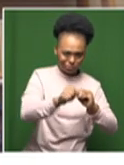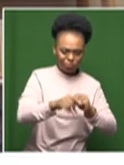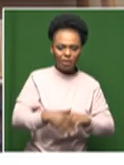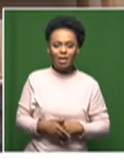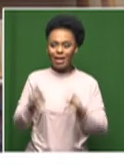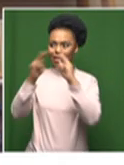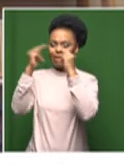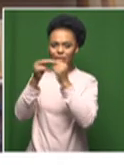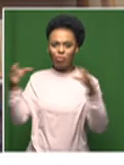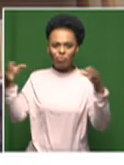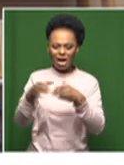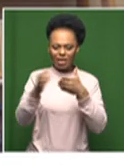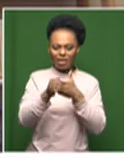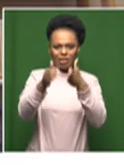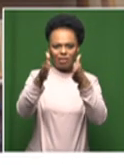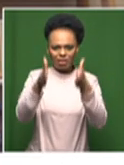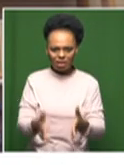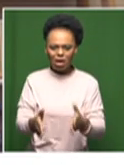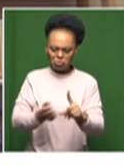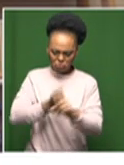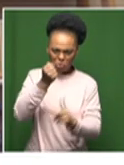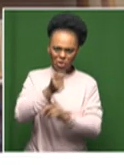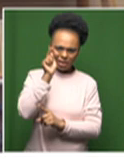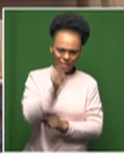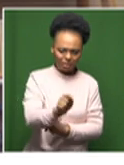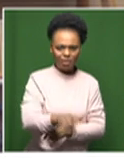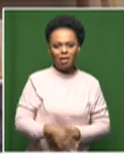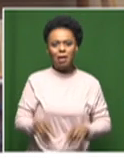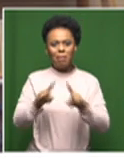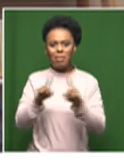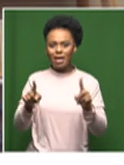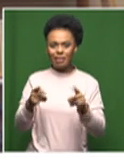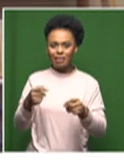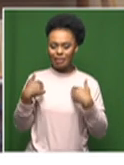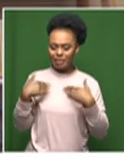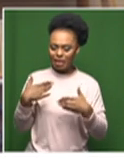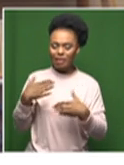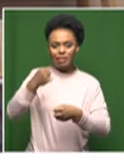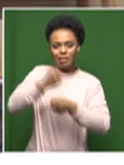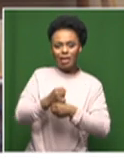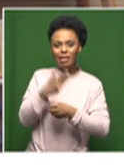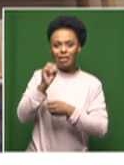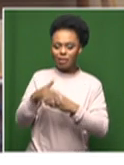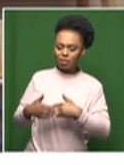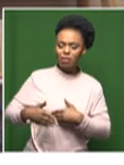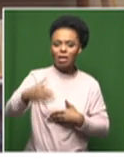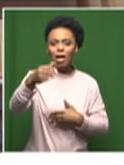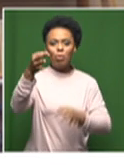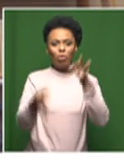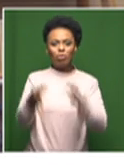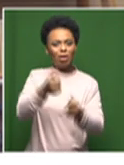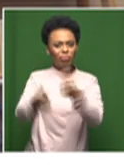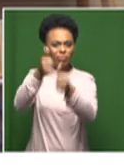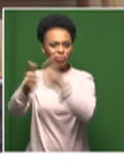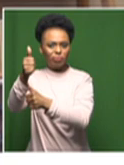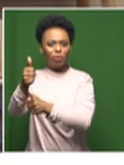National Party leaders and so on. But ultimately, we have since then, the political impetus or the